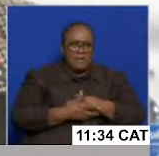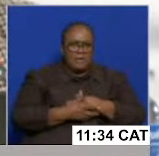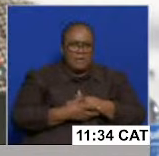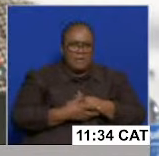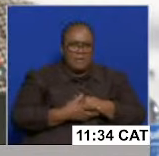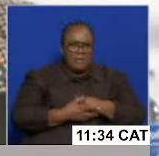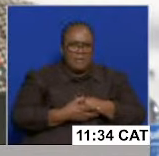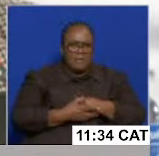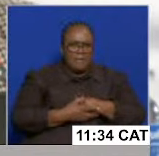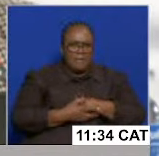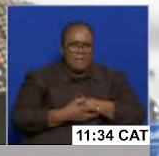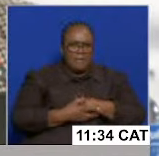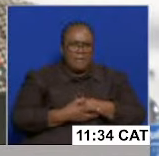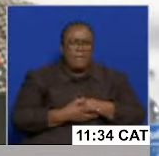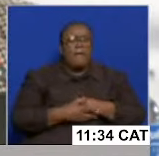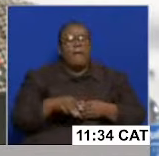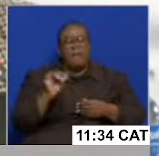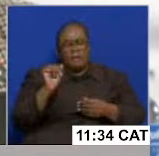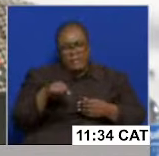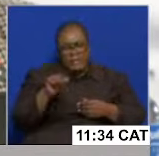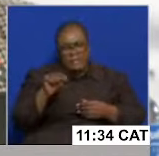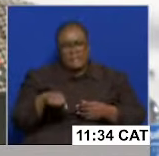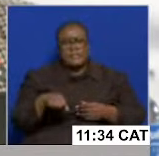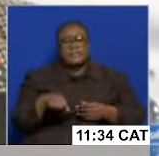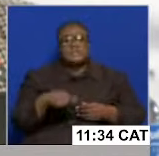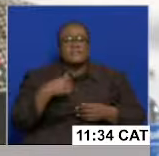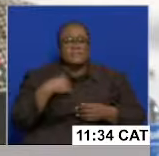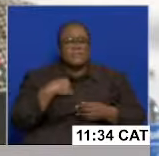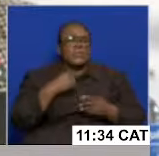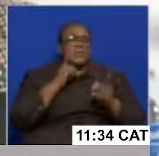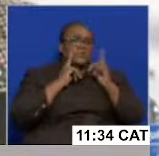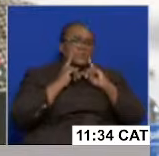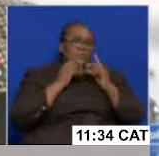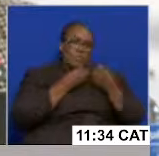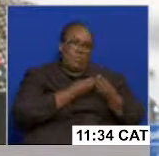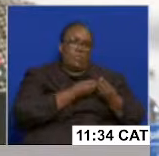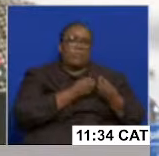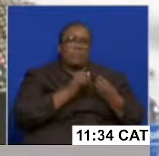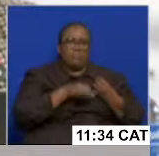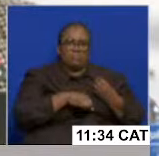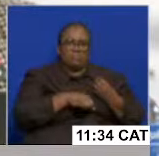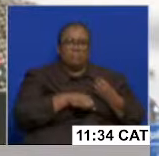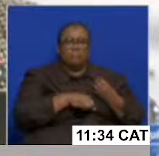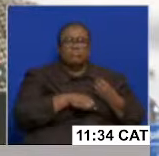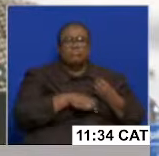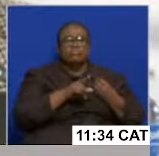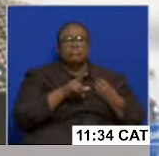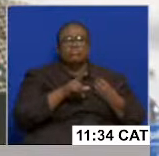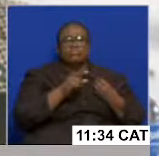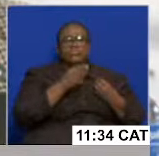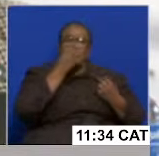Yes, I did speak to him. And what did you share with him? What did you tell him?